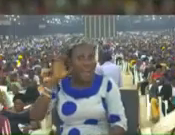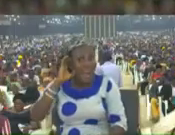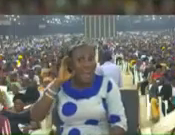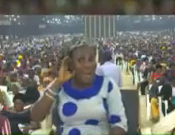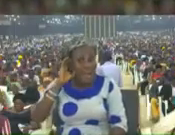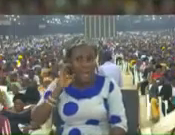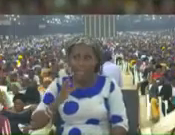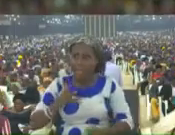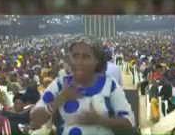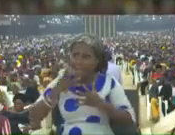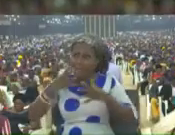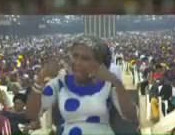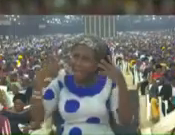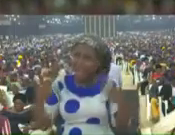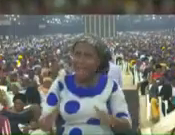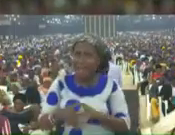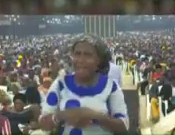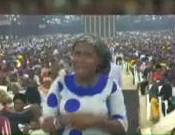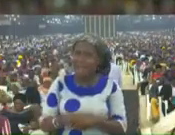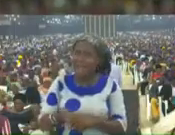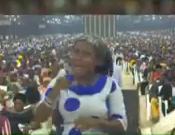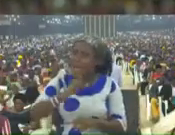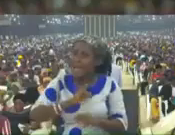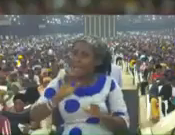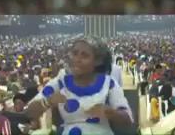I gave my word to these people.